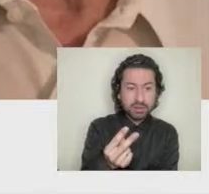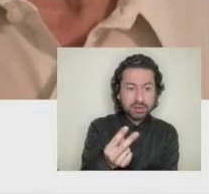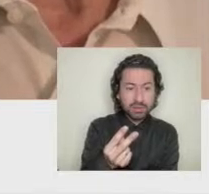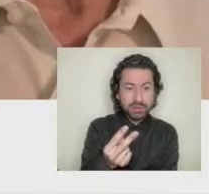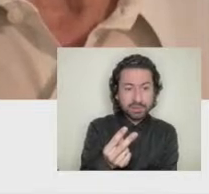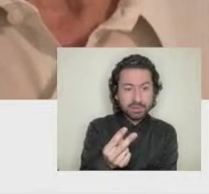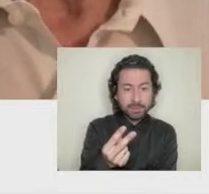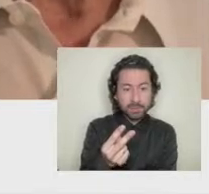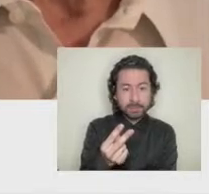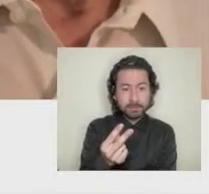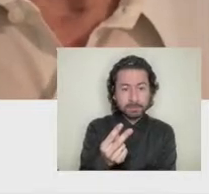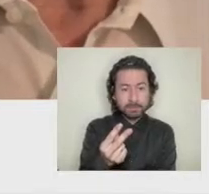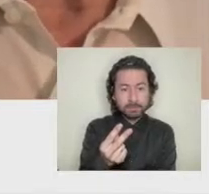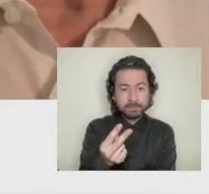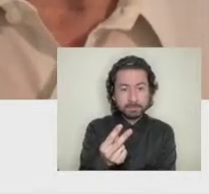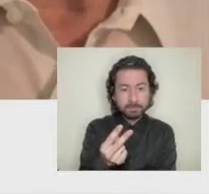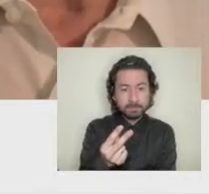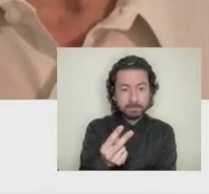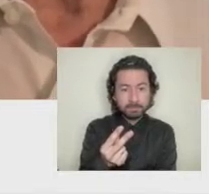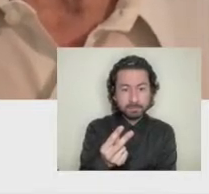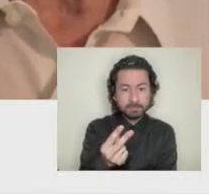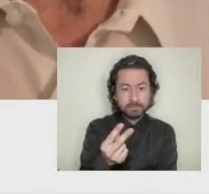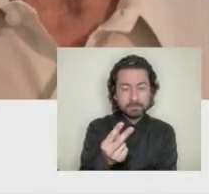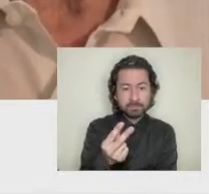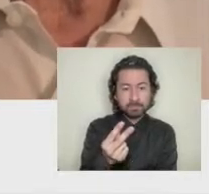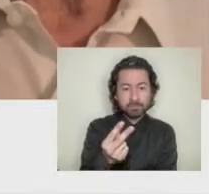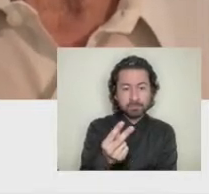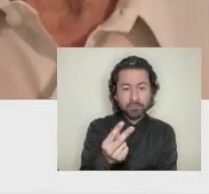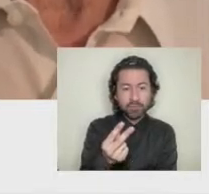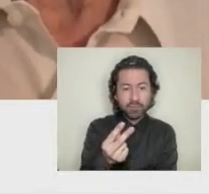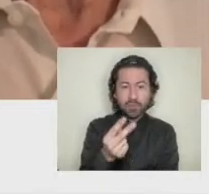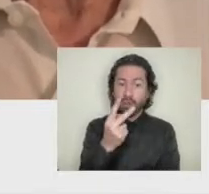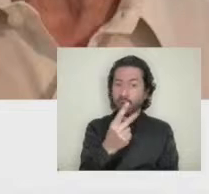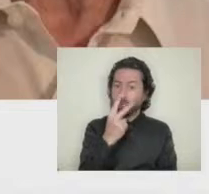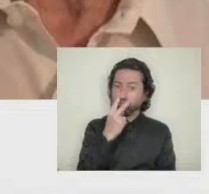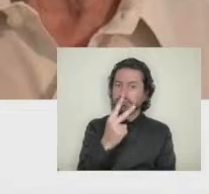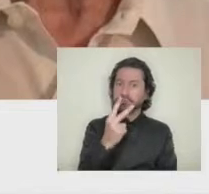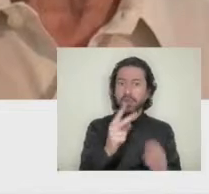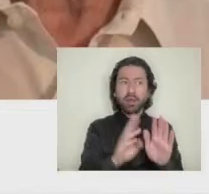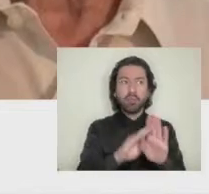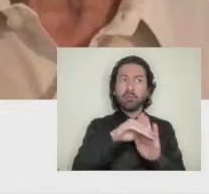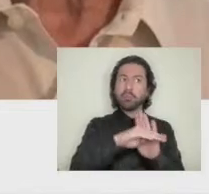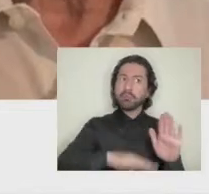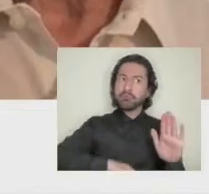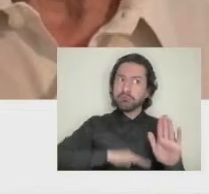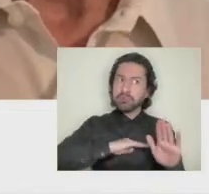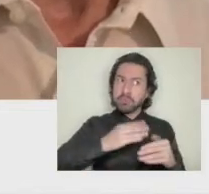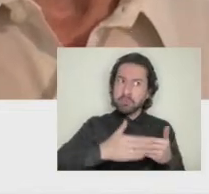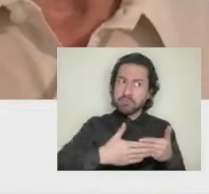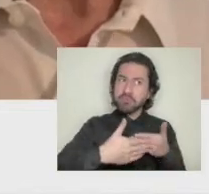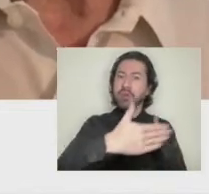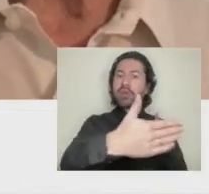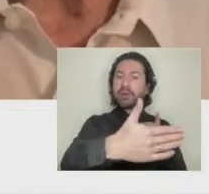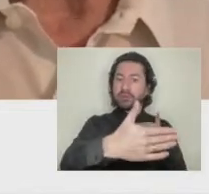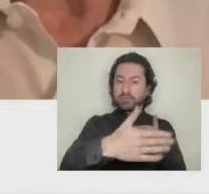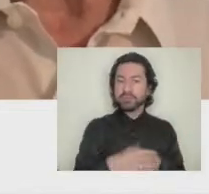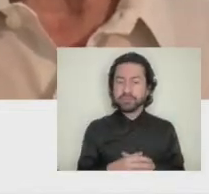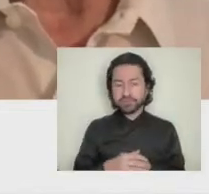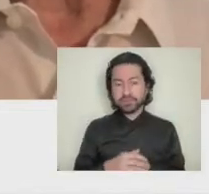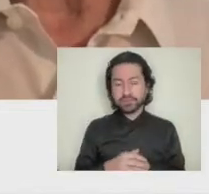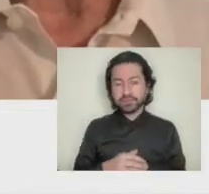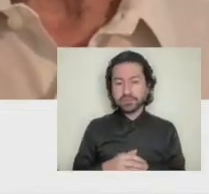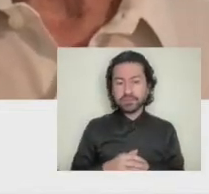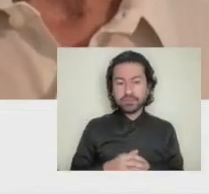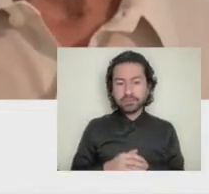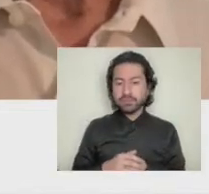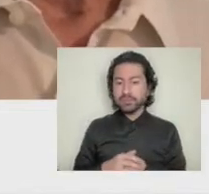came the pandemic and the steep fall in life expectancy in Hispanics and non-Hispanic